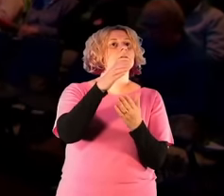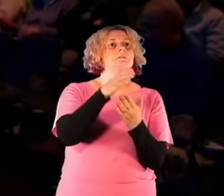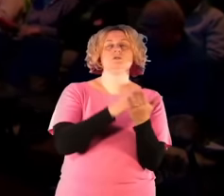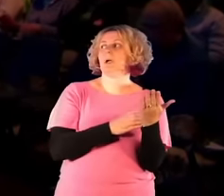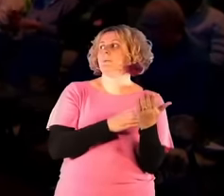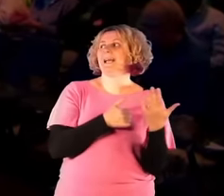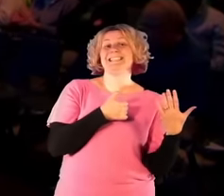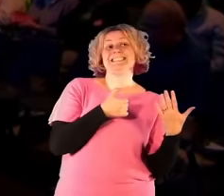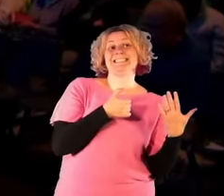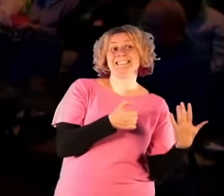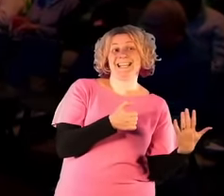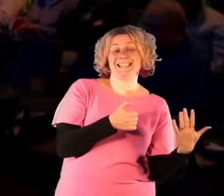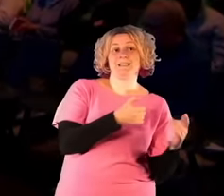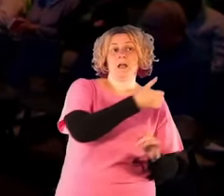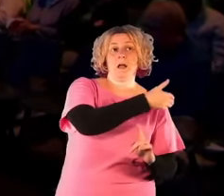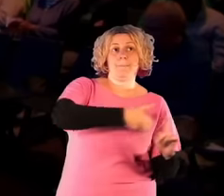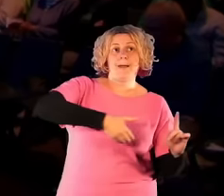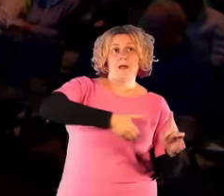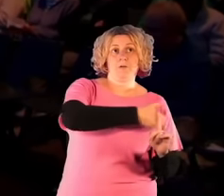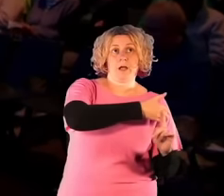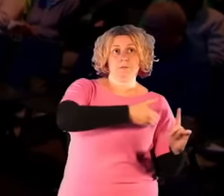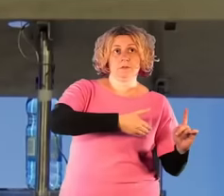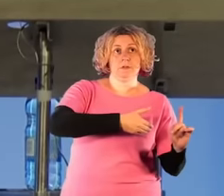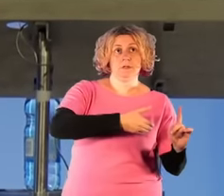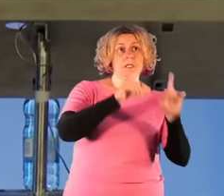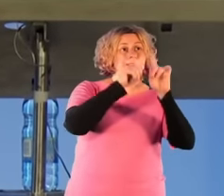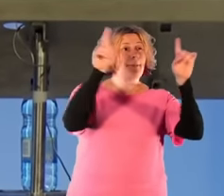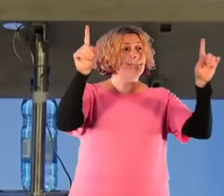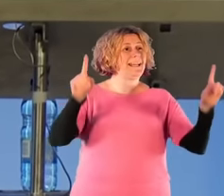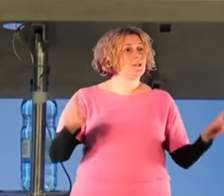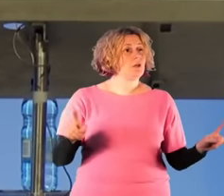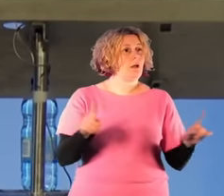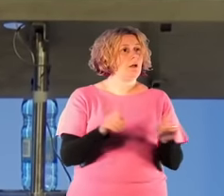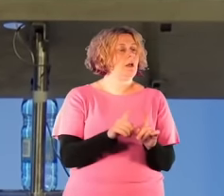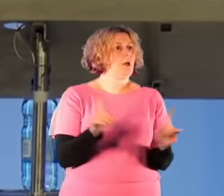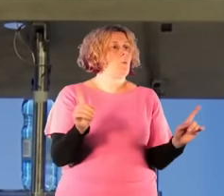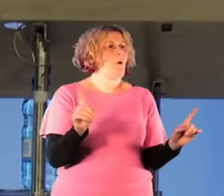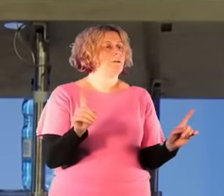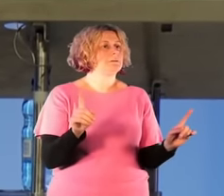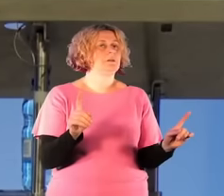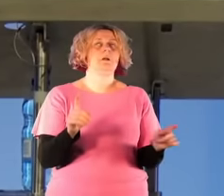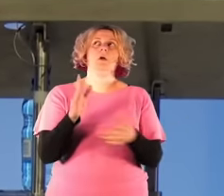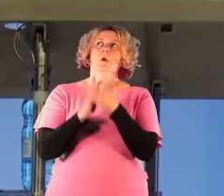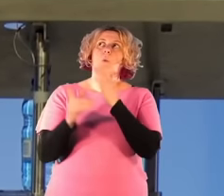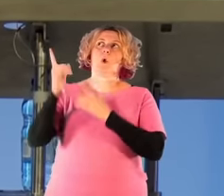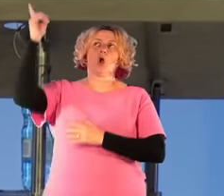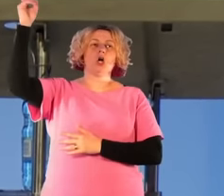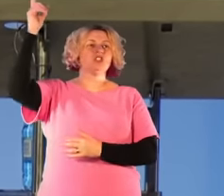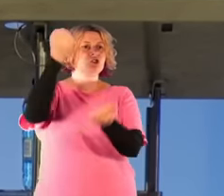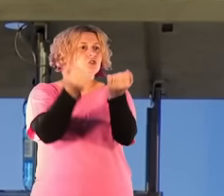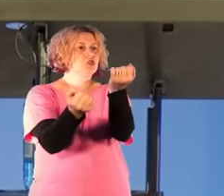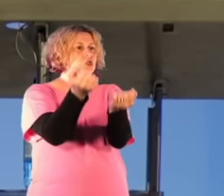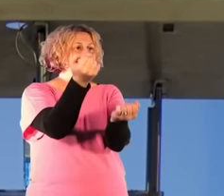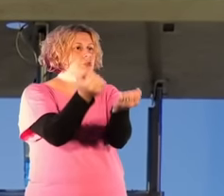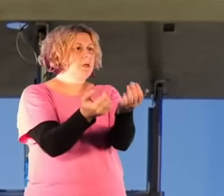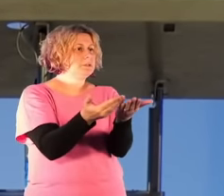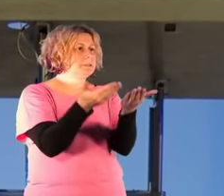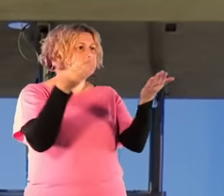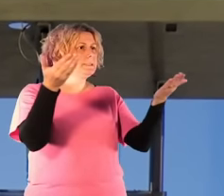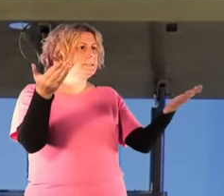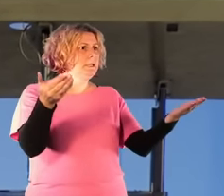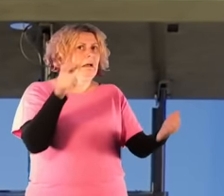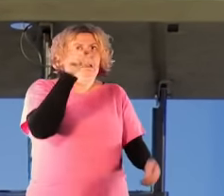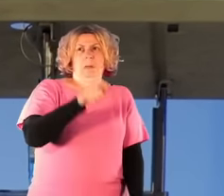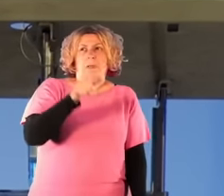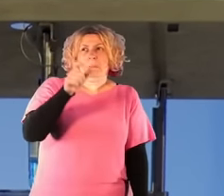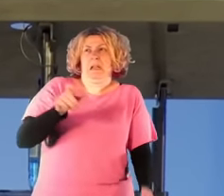chapter 6, which is a picture of God's judgment. It's a terrifying picture. And the people of the world cry out, hide us